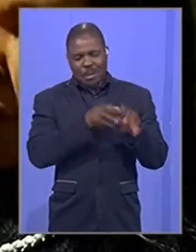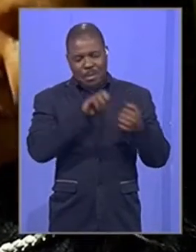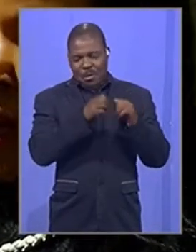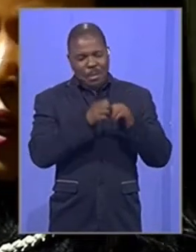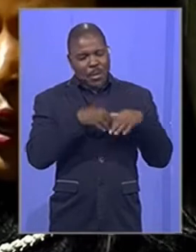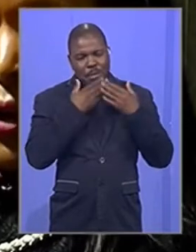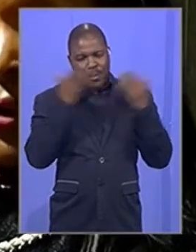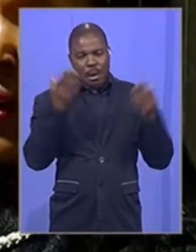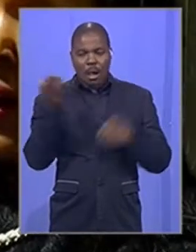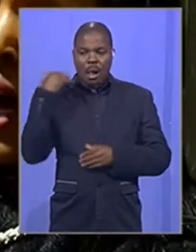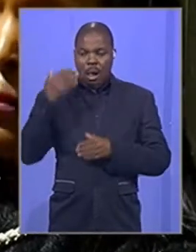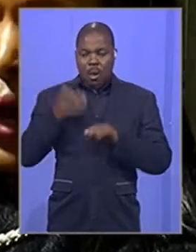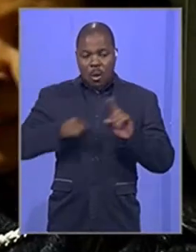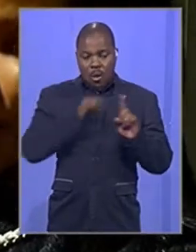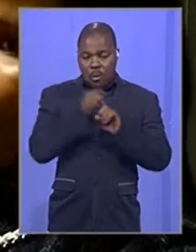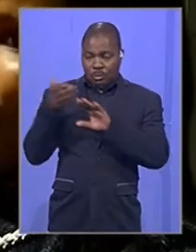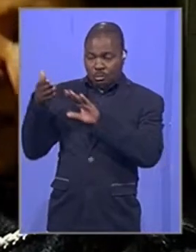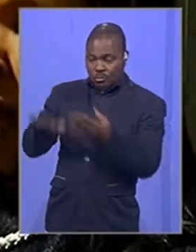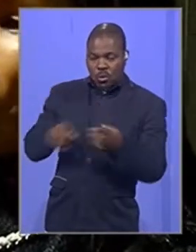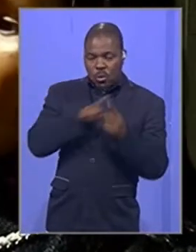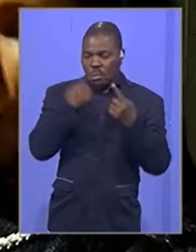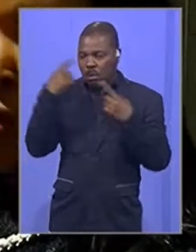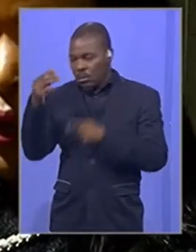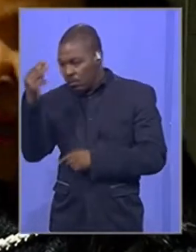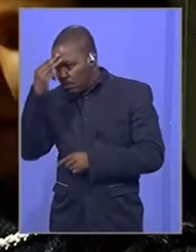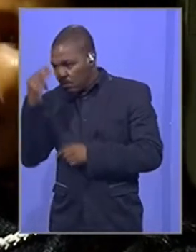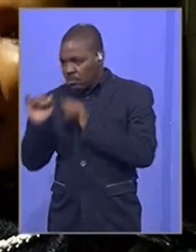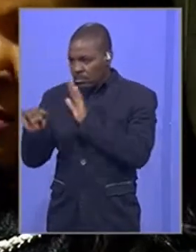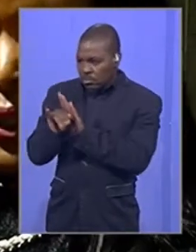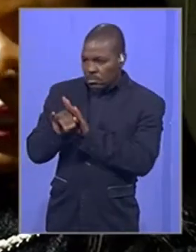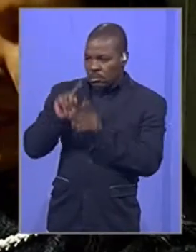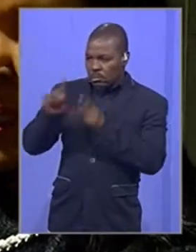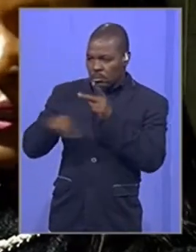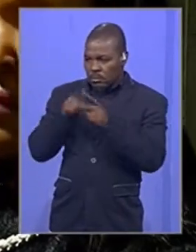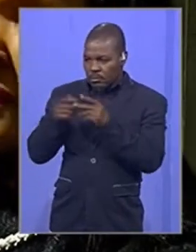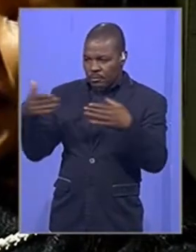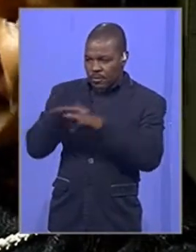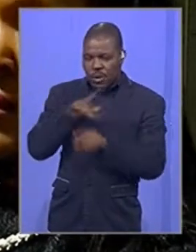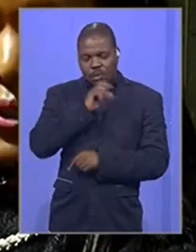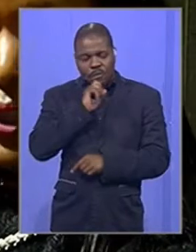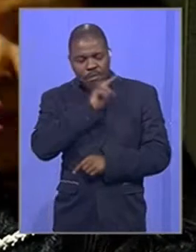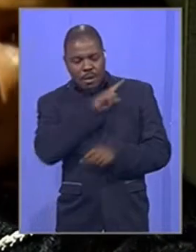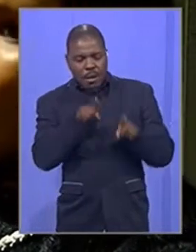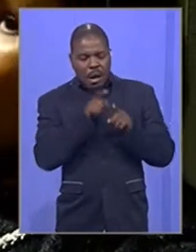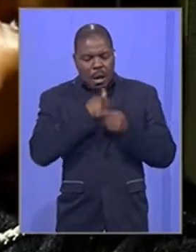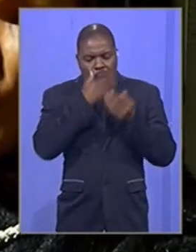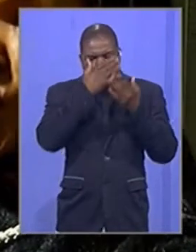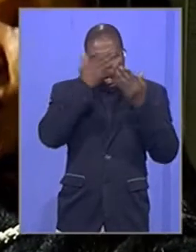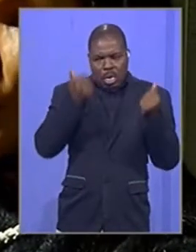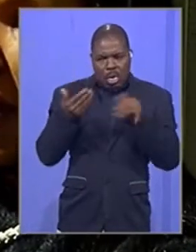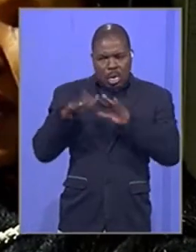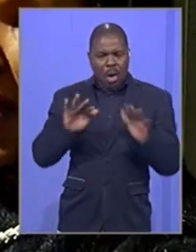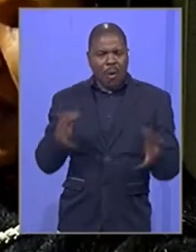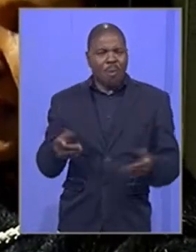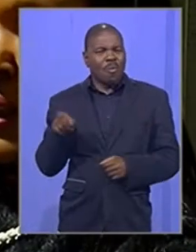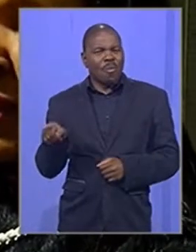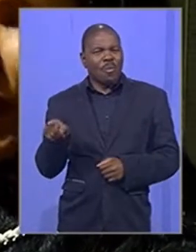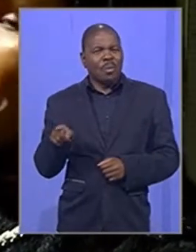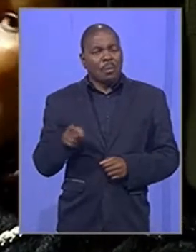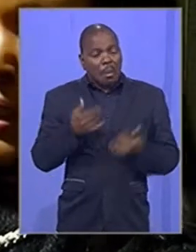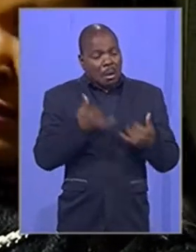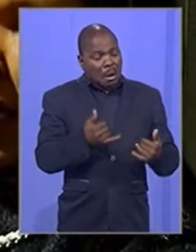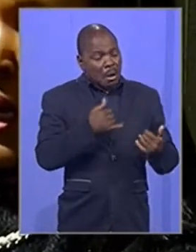seno tlhokofala a mo identifier a mmoloka a pretender as if a tsebe selo so a re